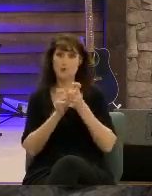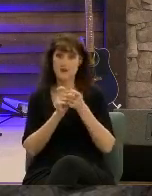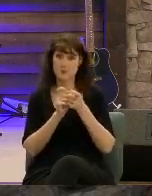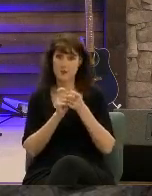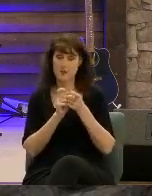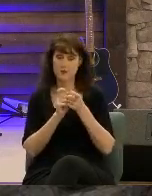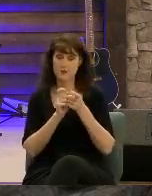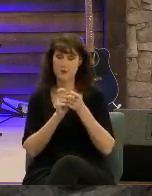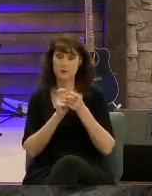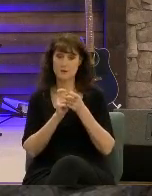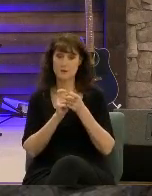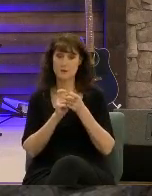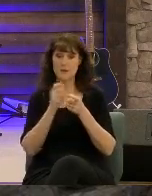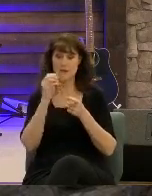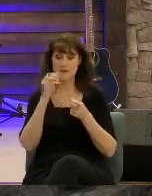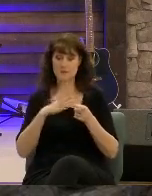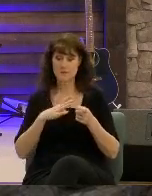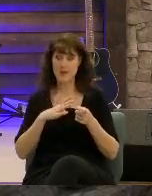a sage.